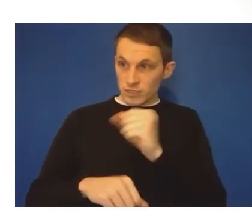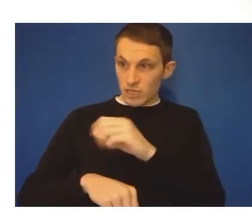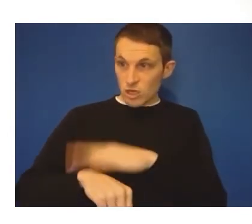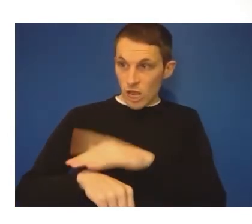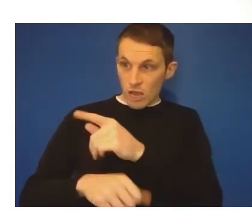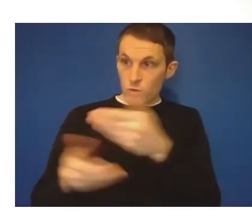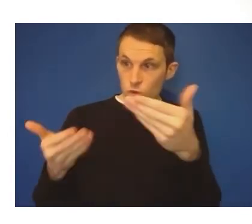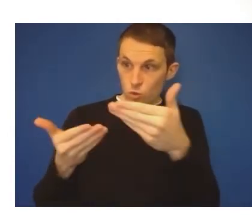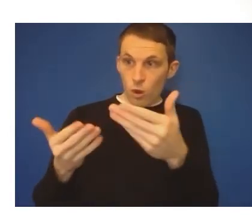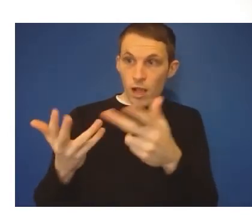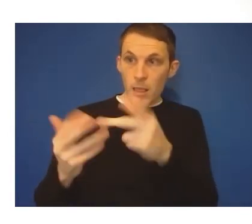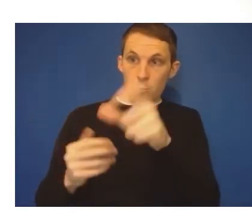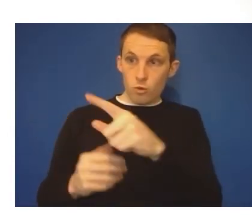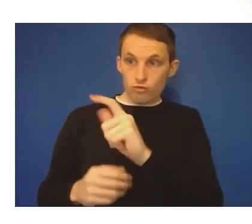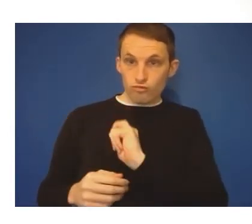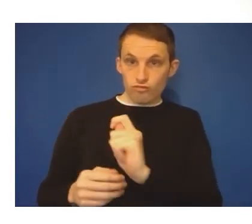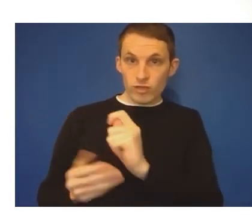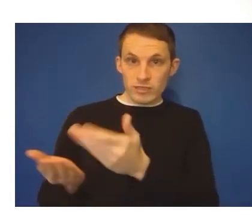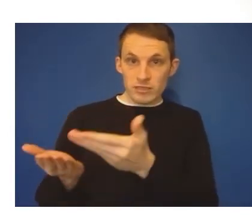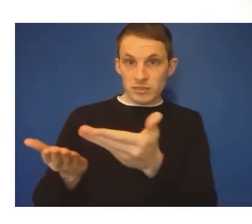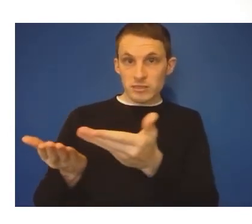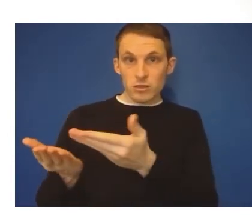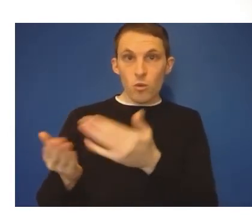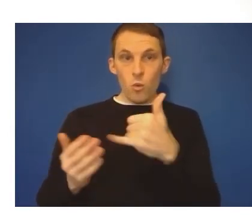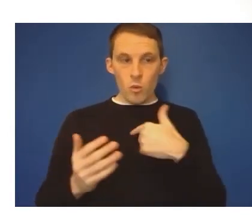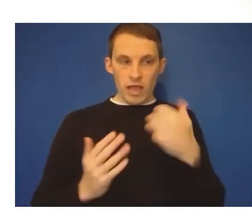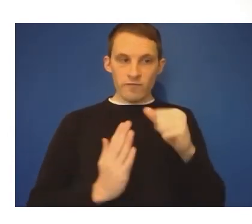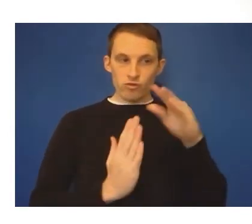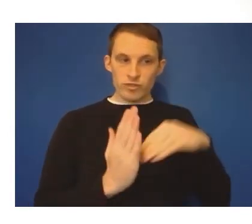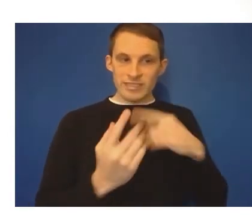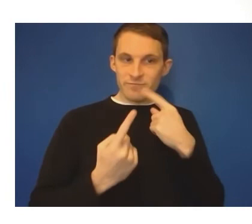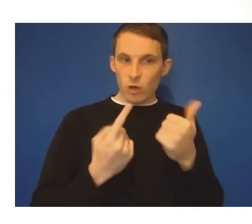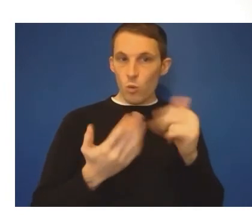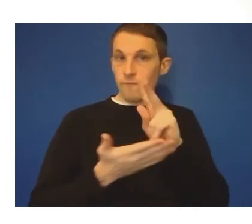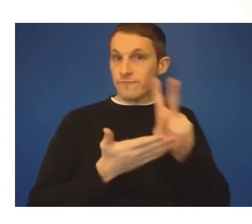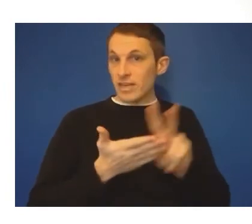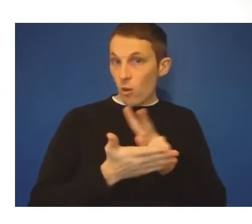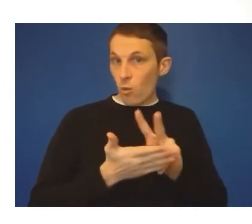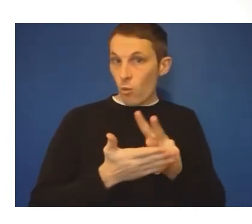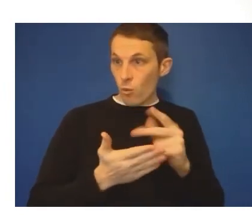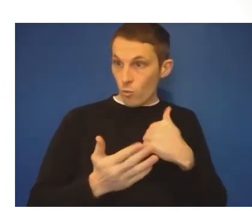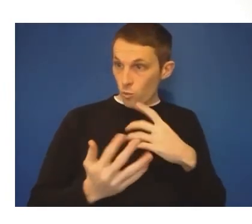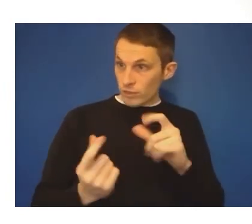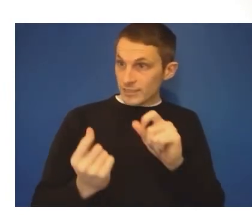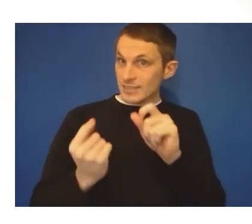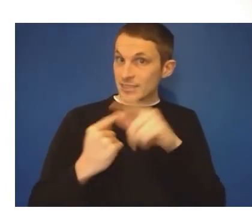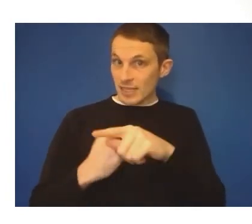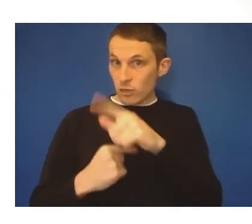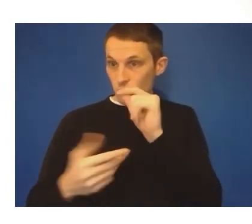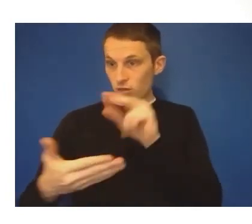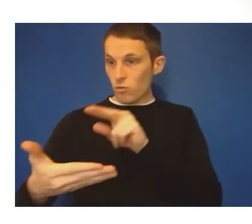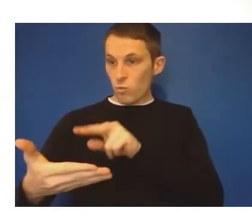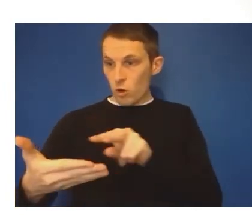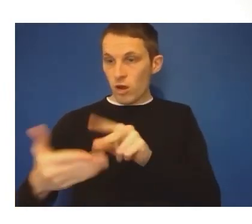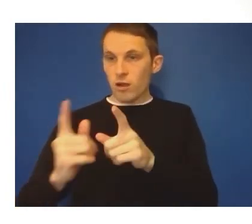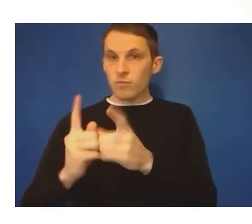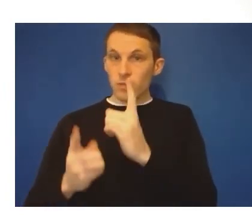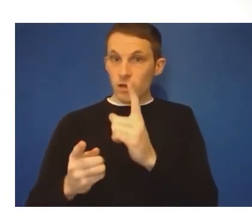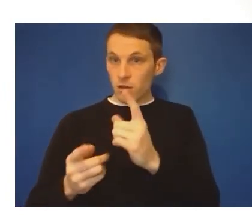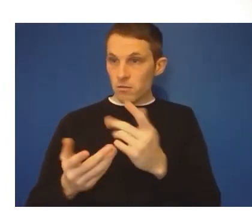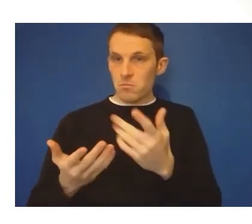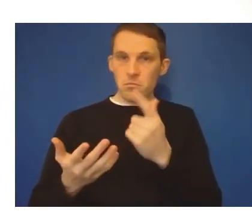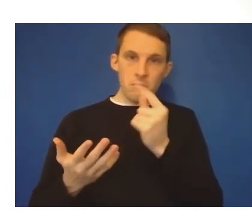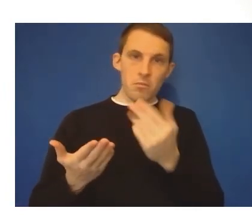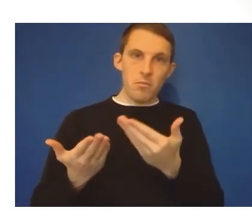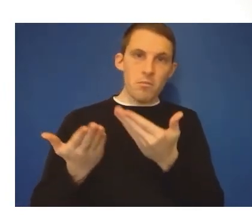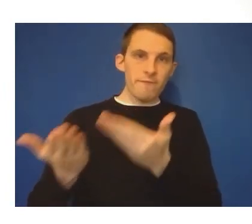trust? Or we have some written information or videos that explains this in a different way, and so on.